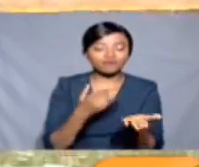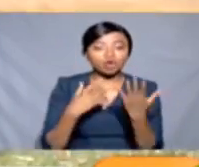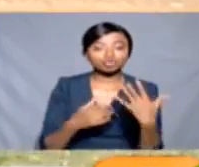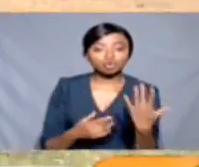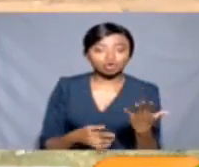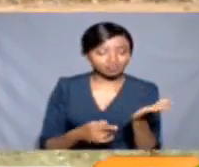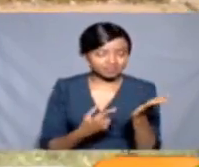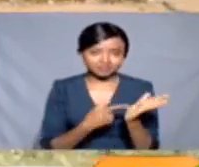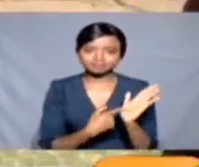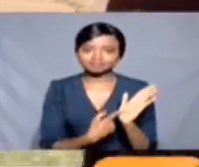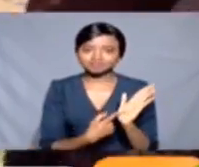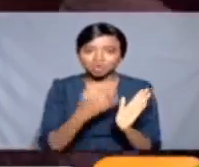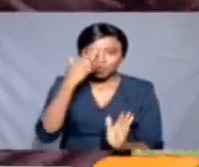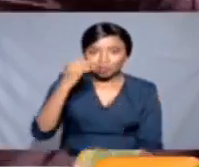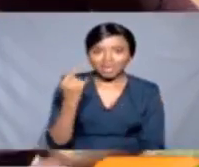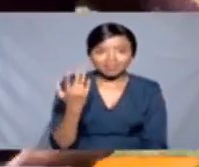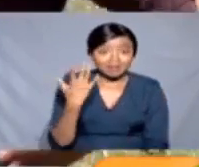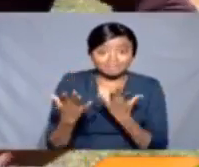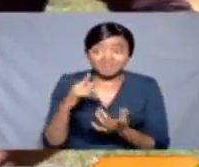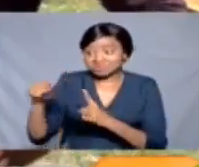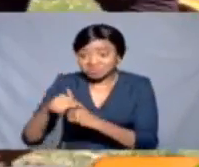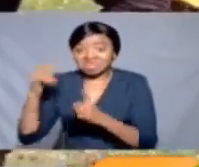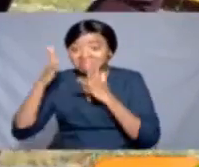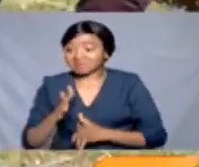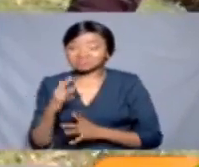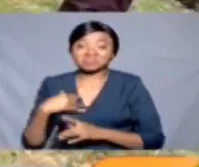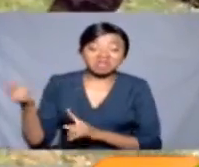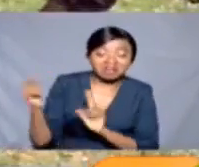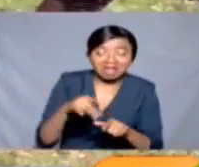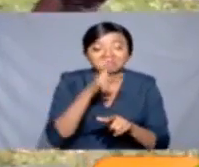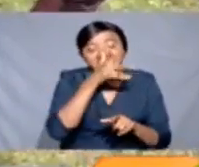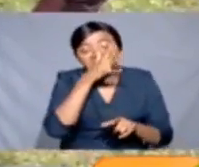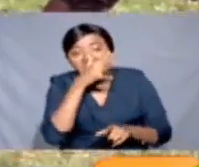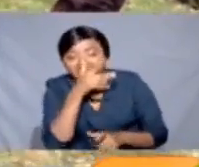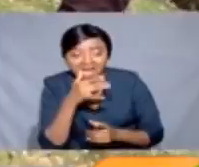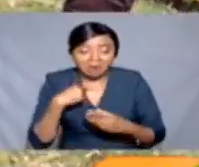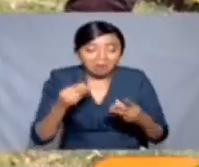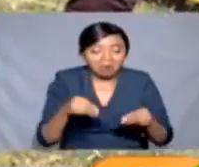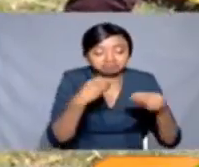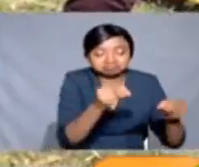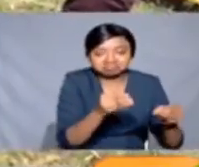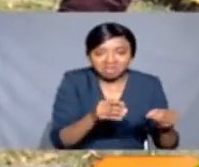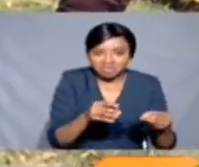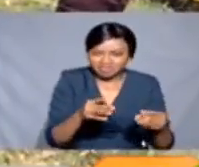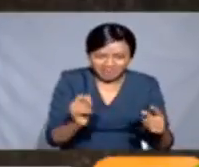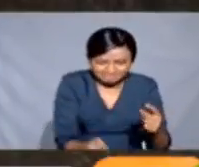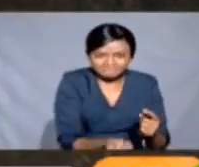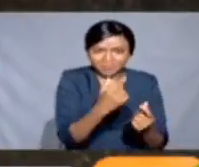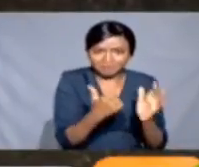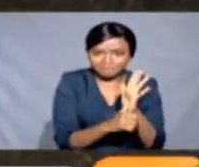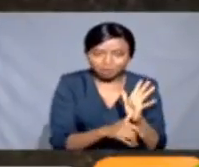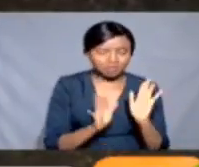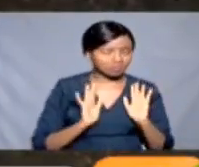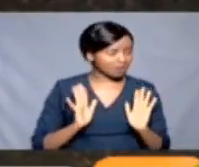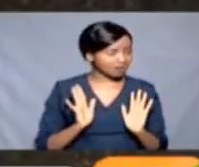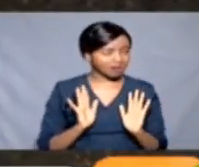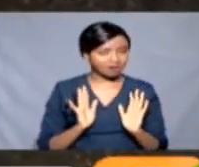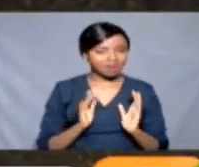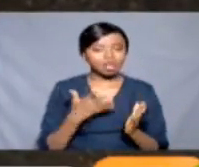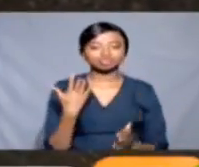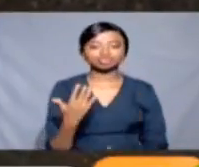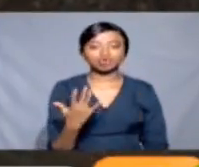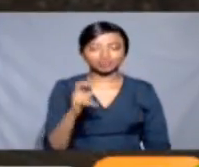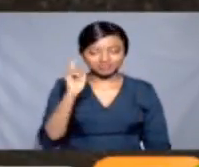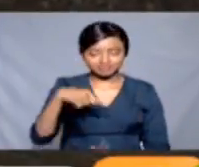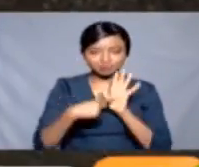law. Kesho wewe utatoka kuua mtu ukuje kunidanganya nichome mwili na itokezea shida. It is not us to tell you